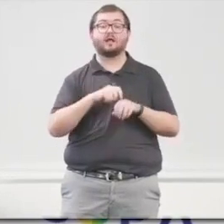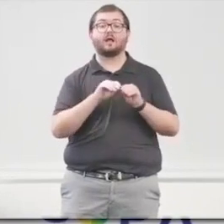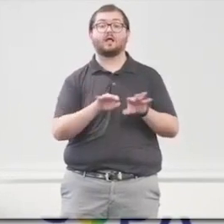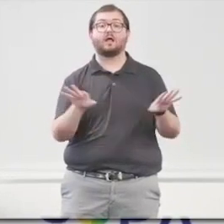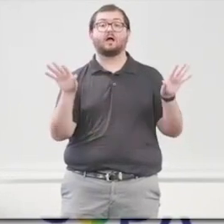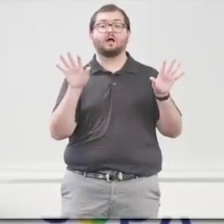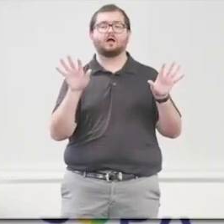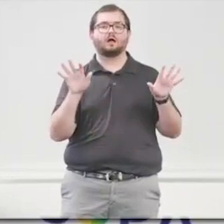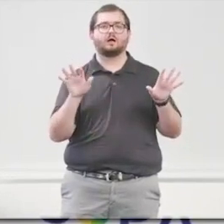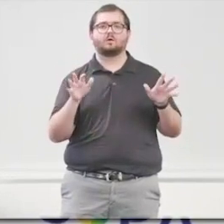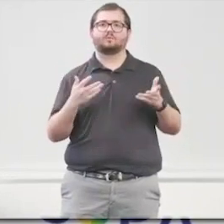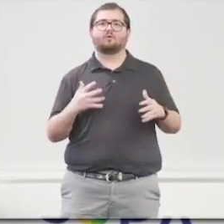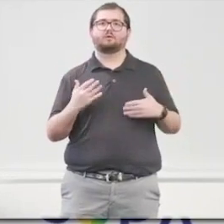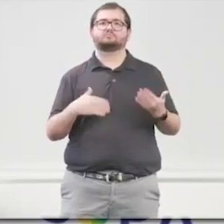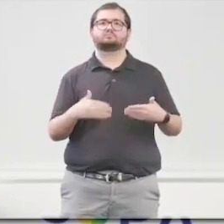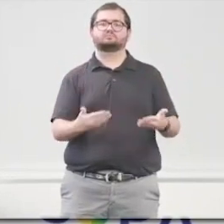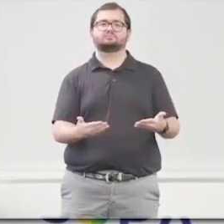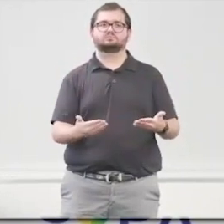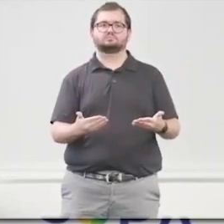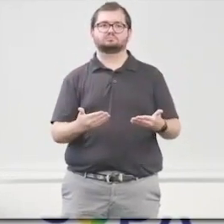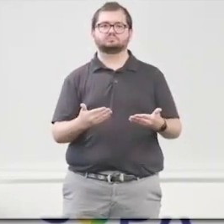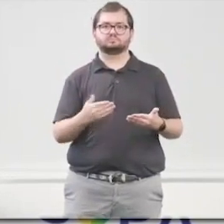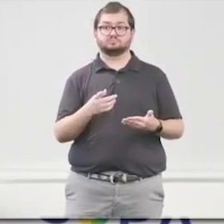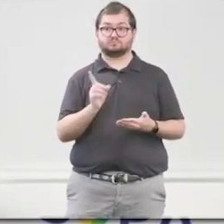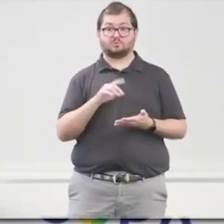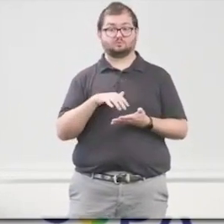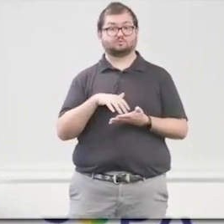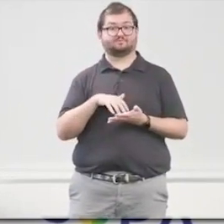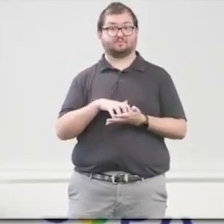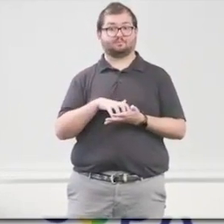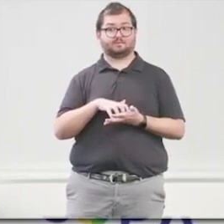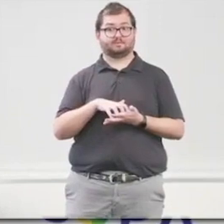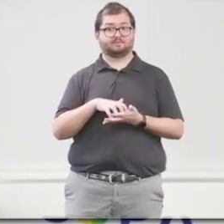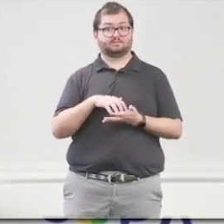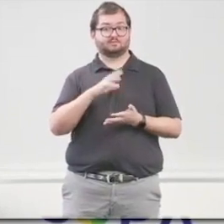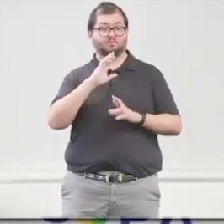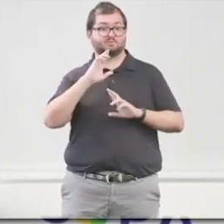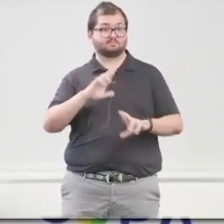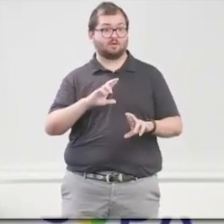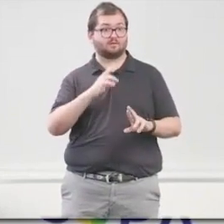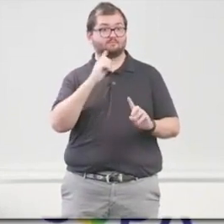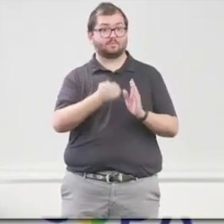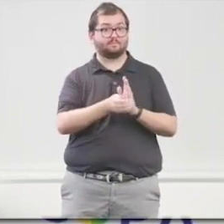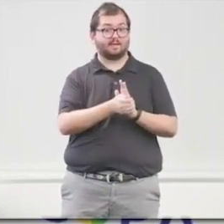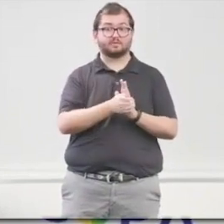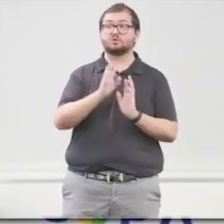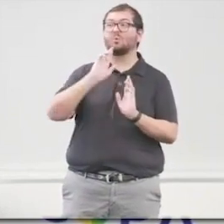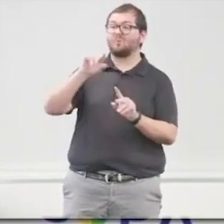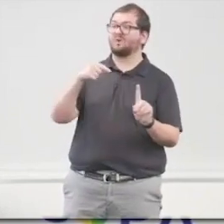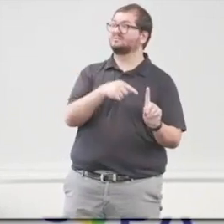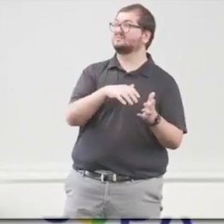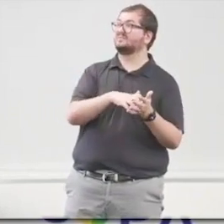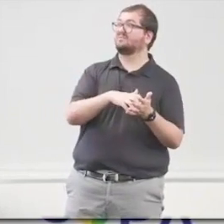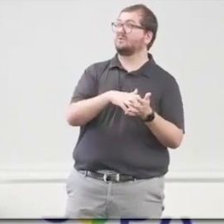running. And when these vulnerabilities that they're responding to with these patches are reported, the